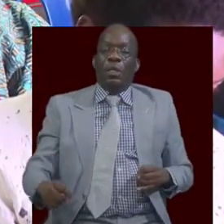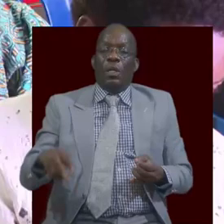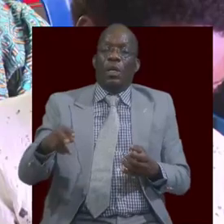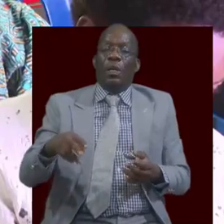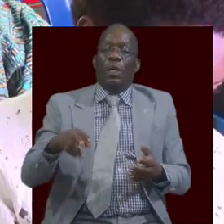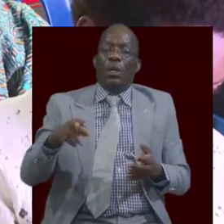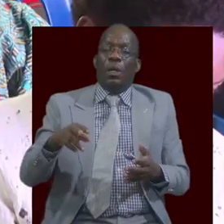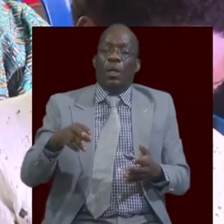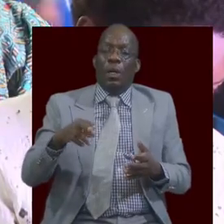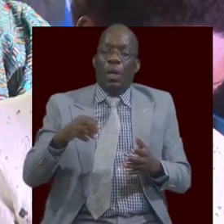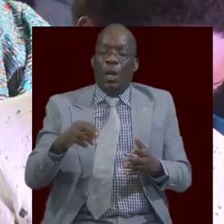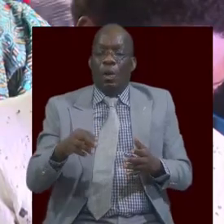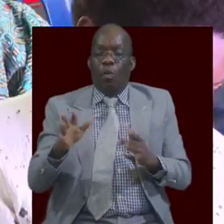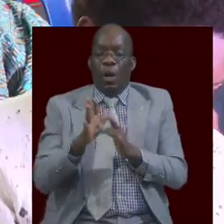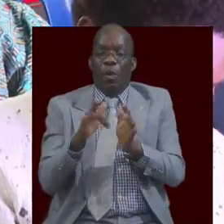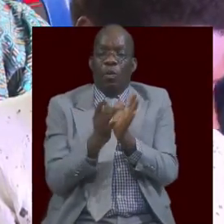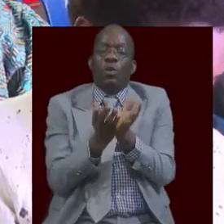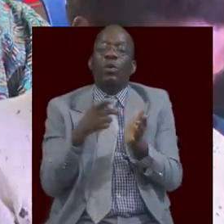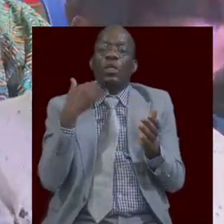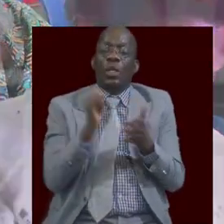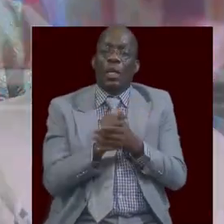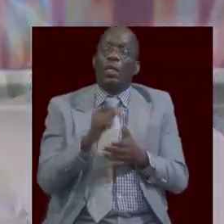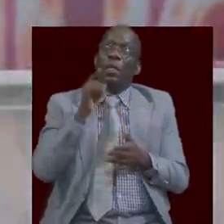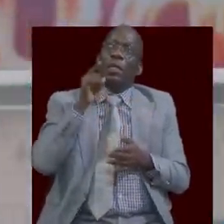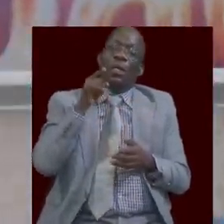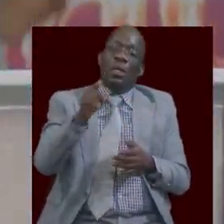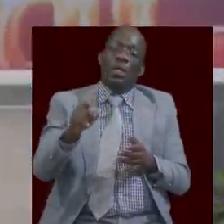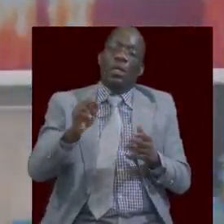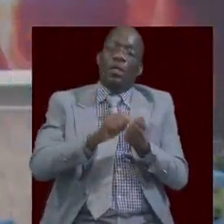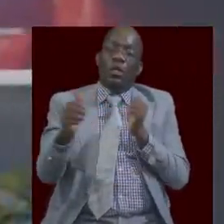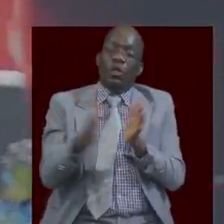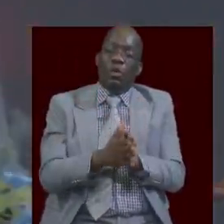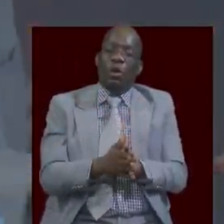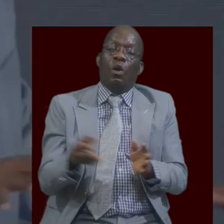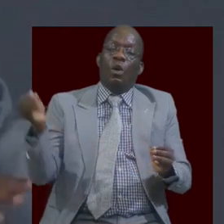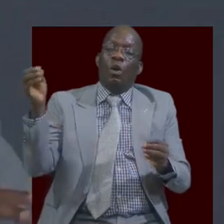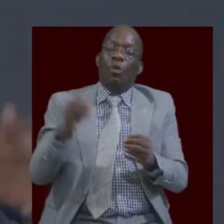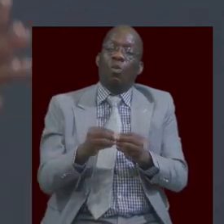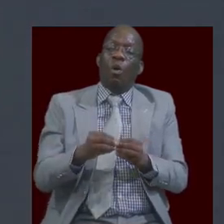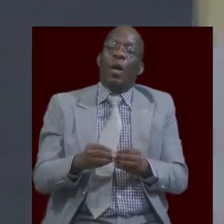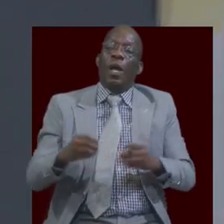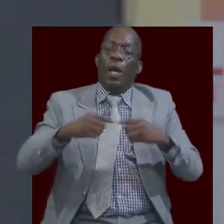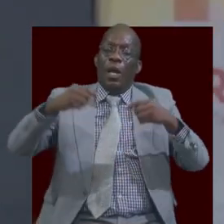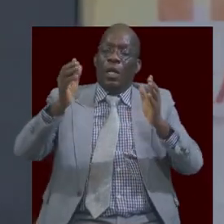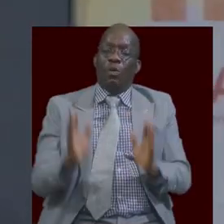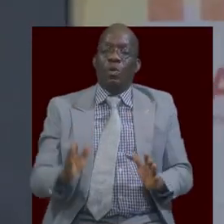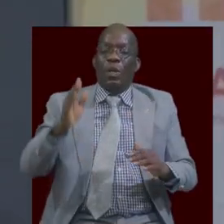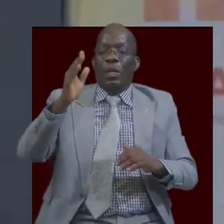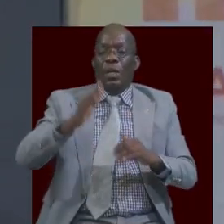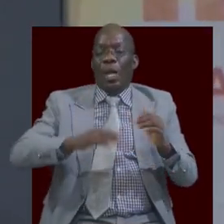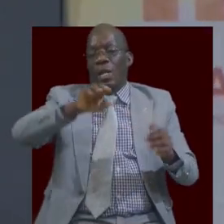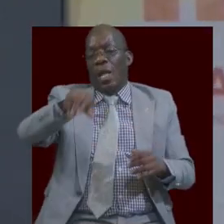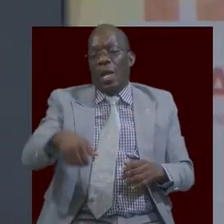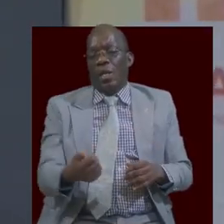of God's enemies at his death, more than any other